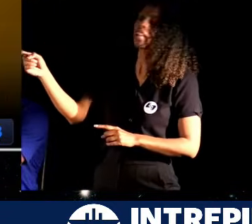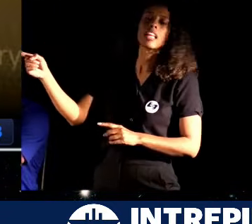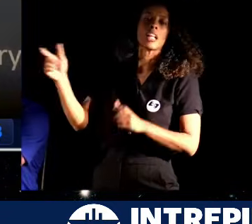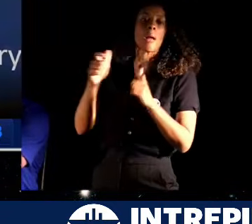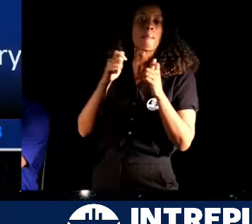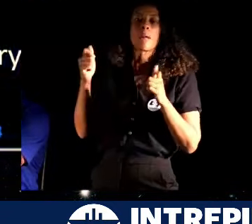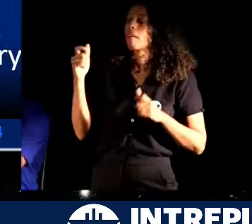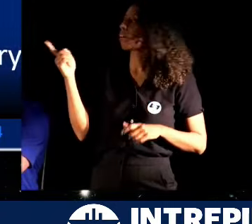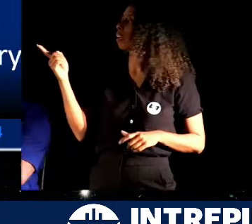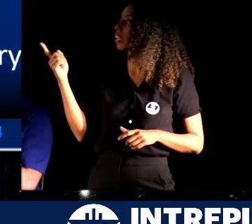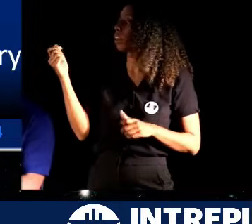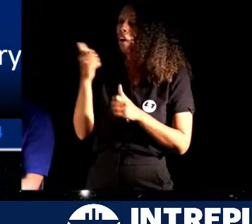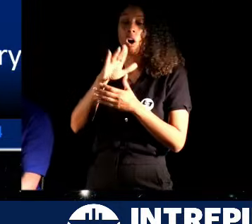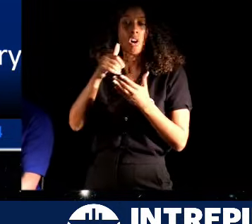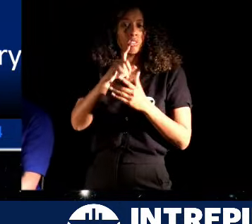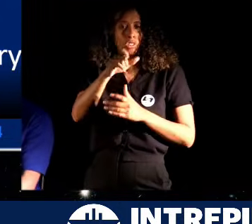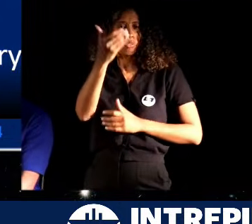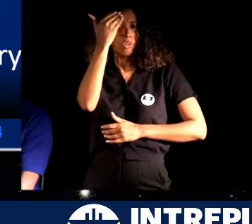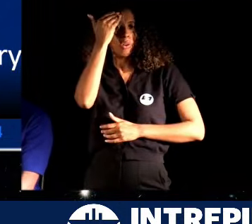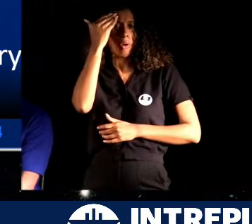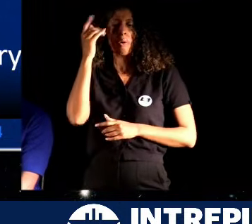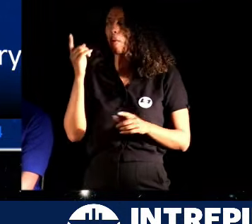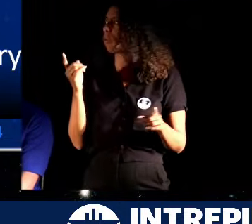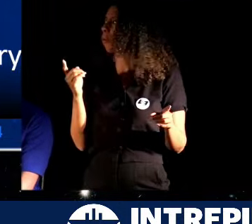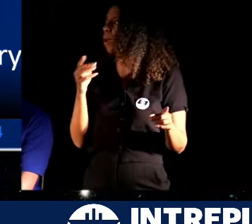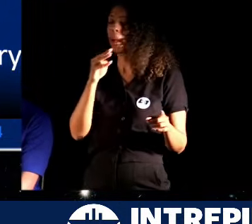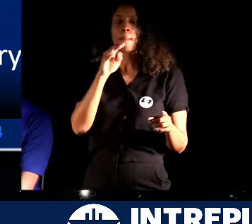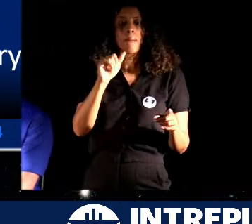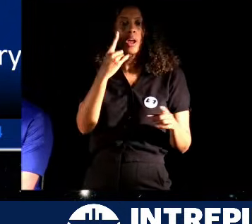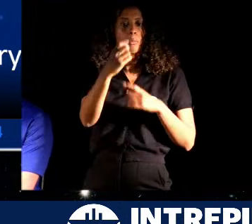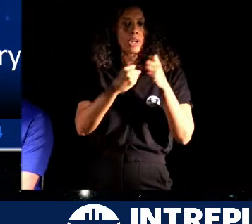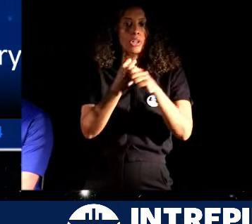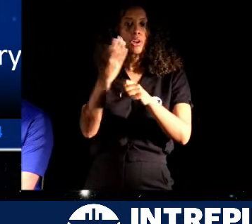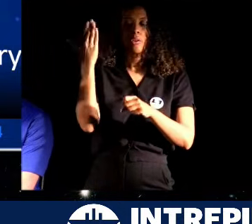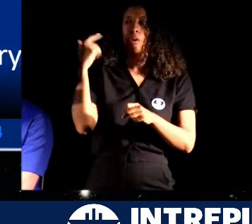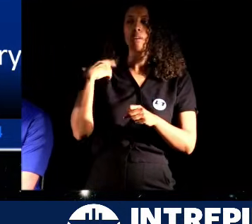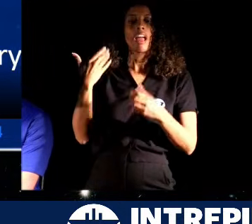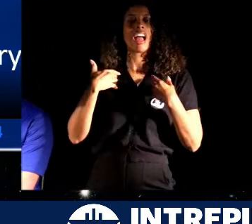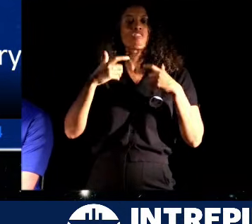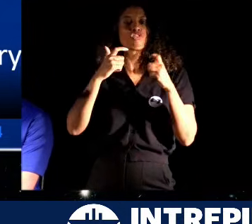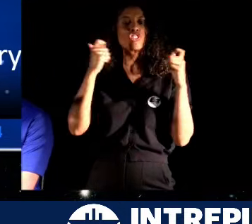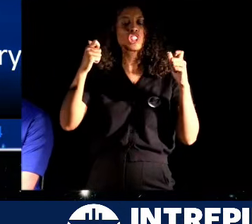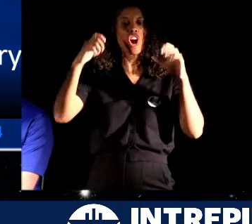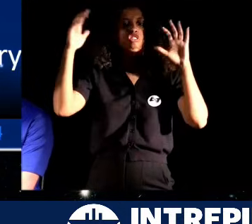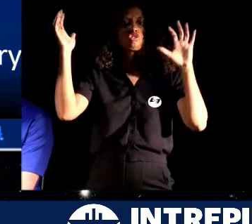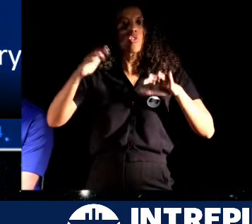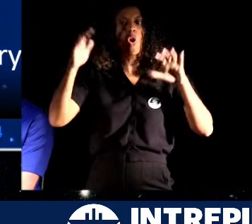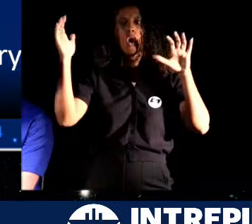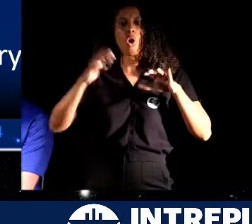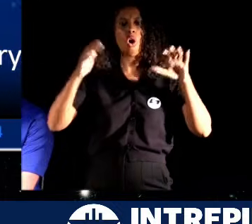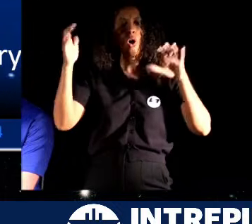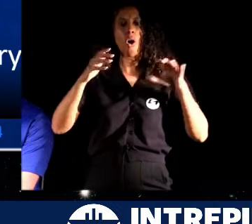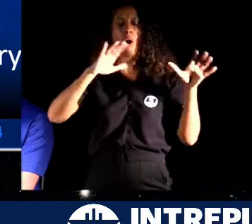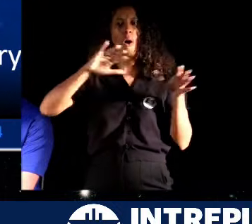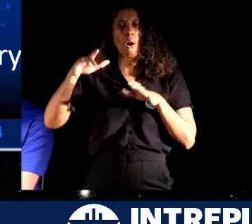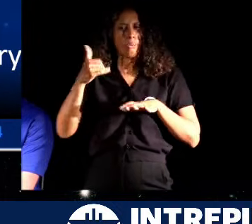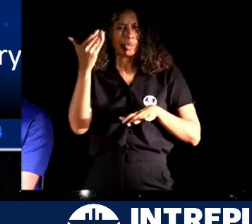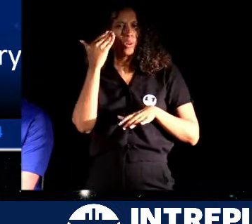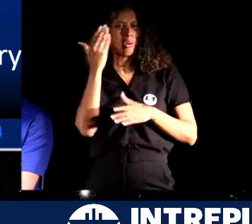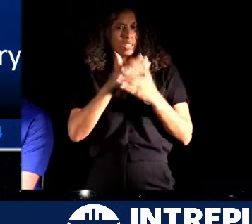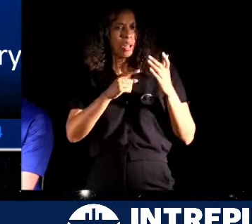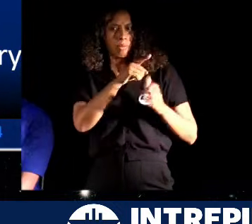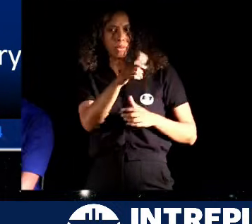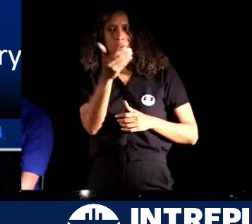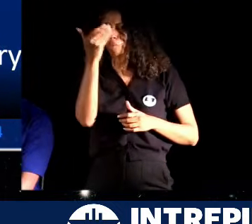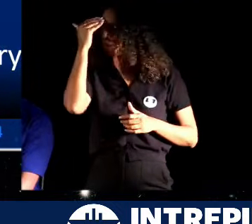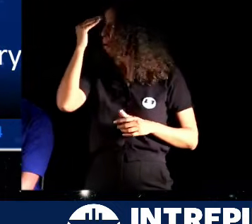you should be familiar with. In May of last year, we have that big storm that caused the aurora that probably some of you have